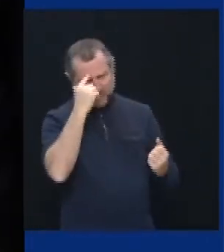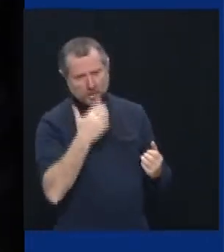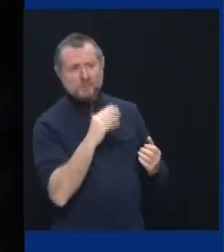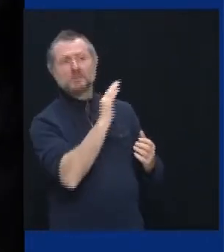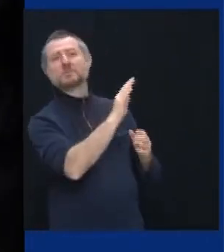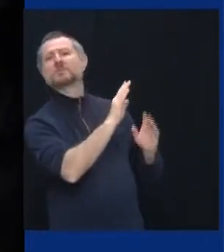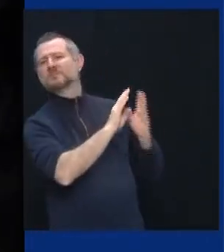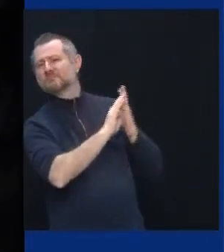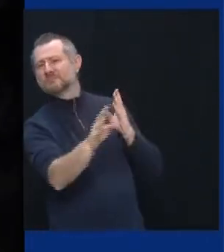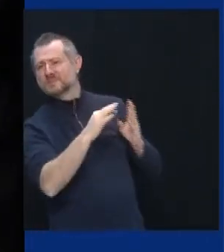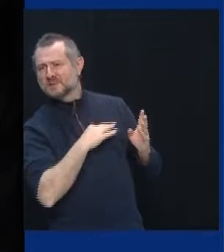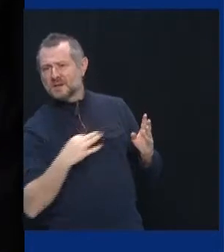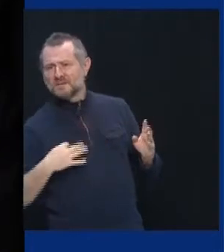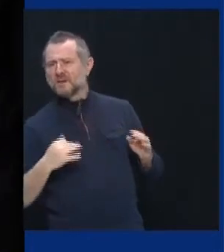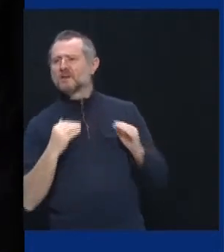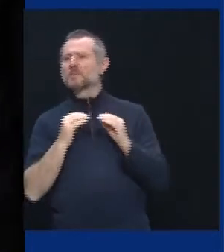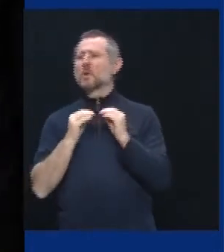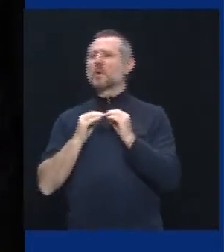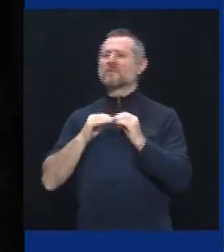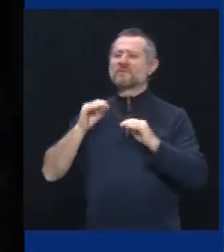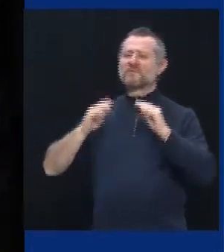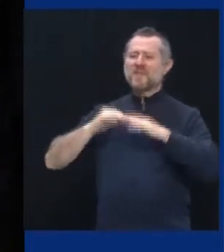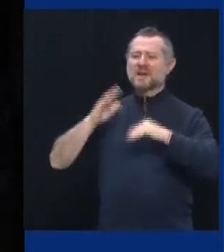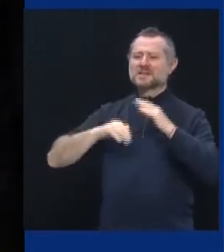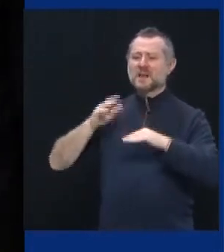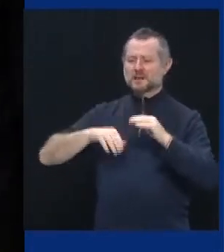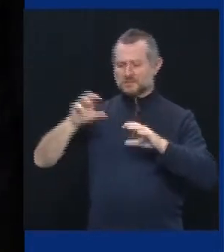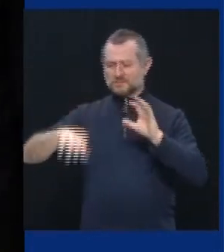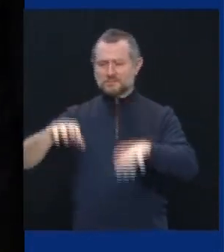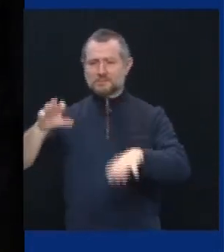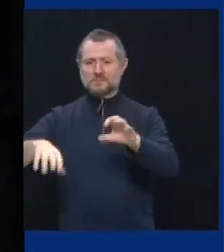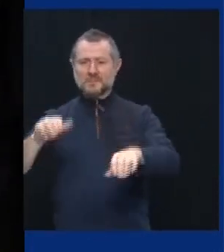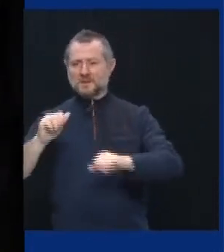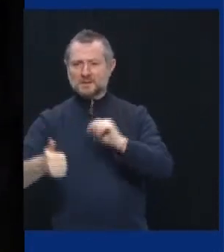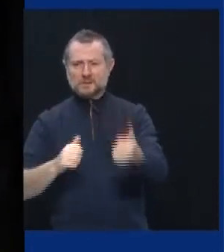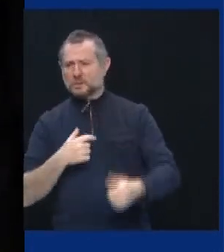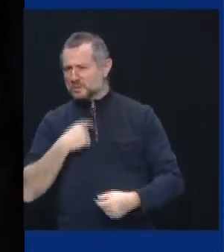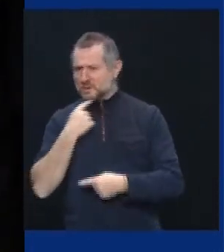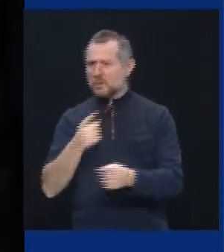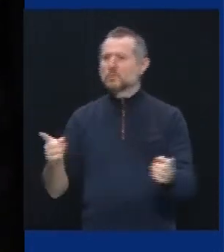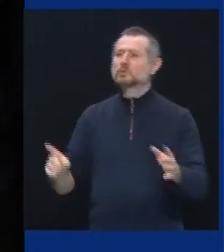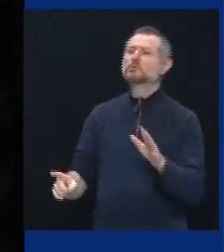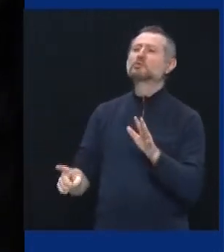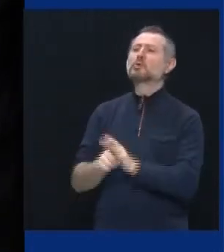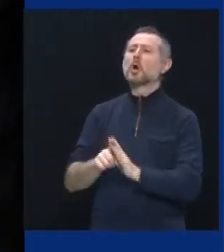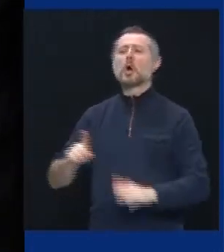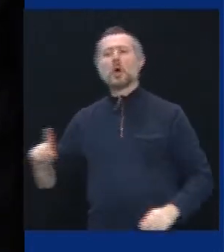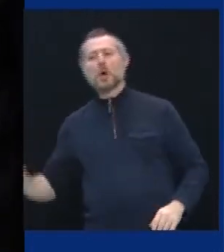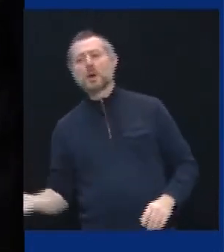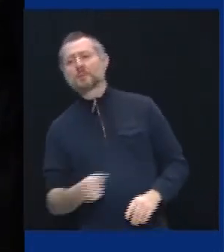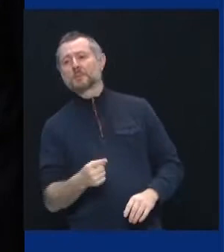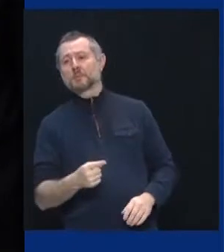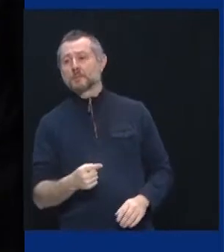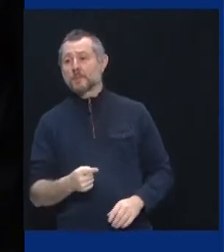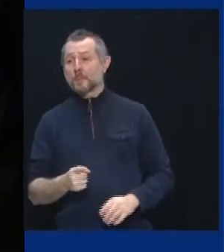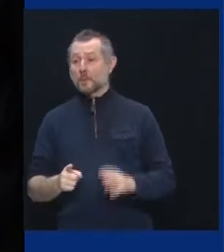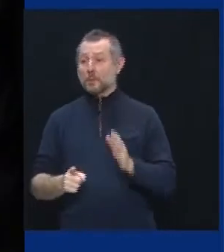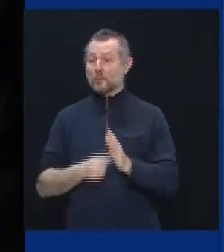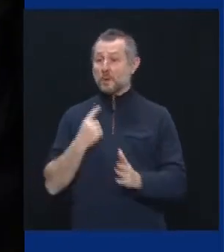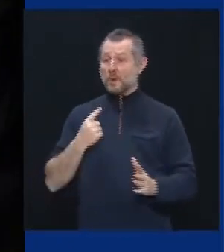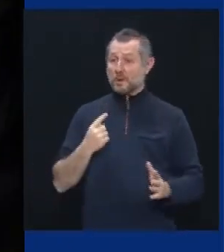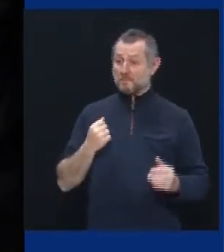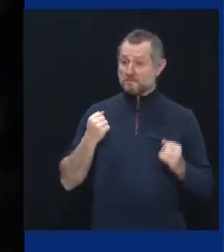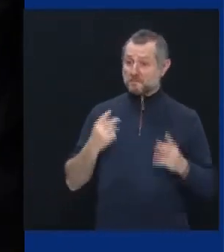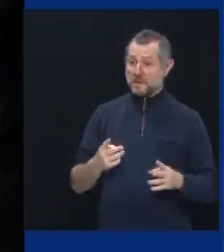more facilities out in the community. But we need you to be there. Amen. So the sooner we have more people